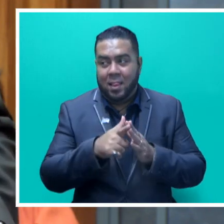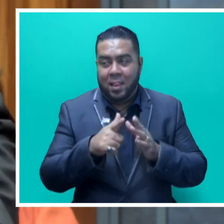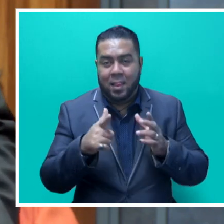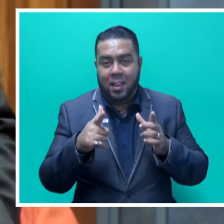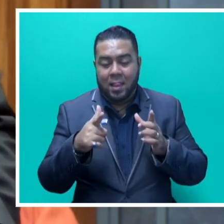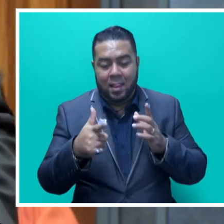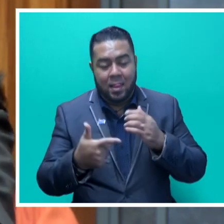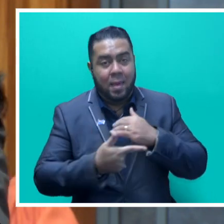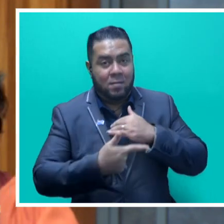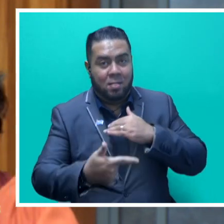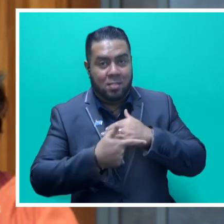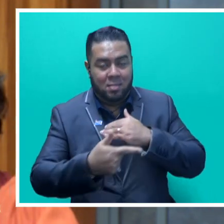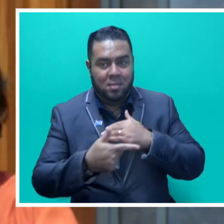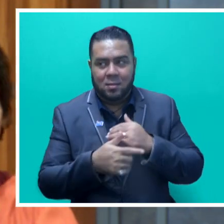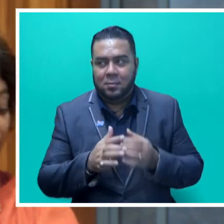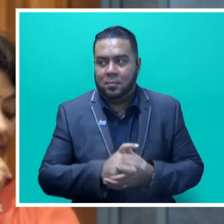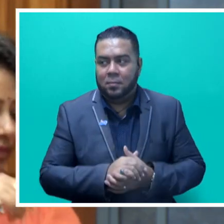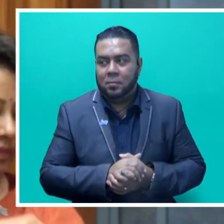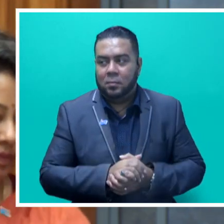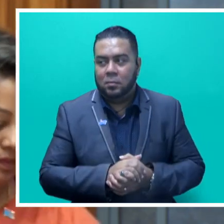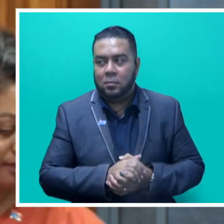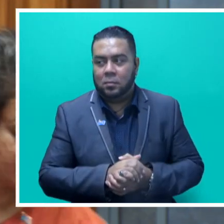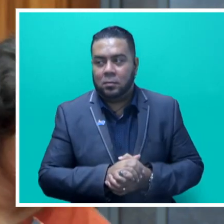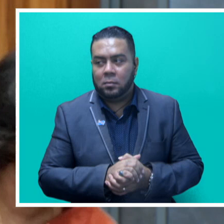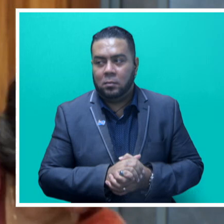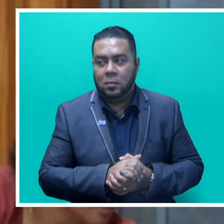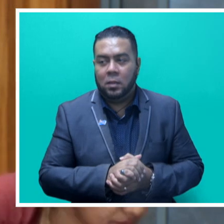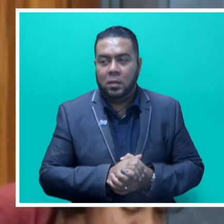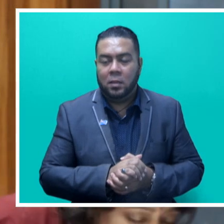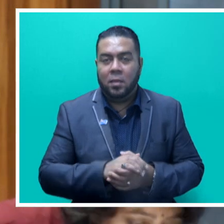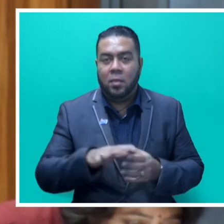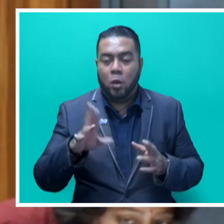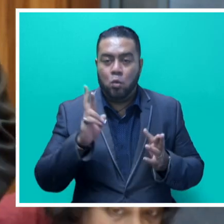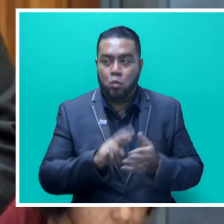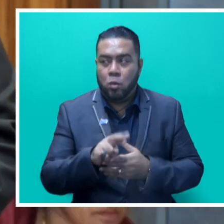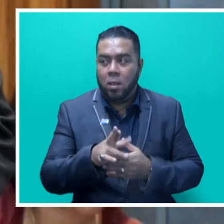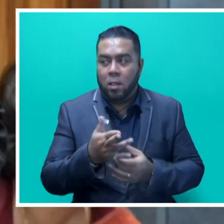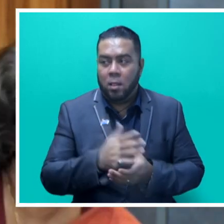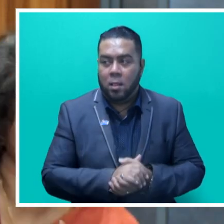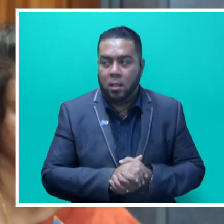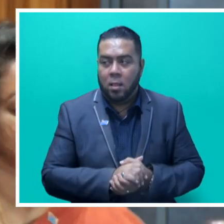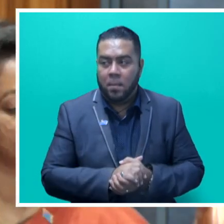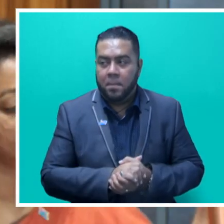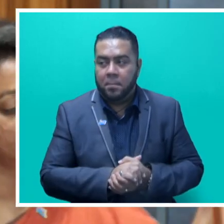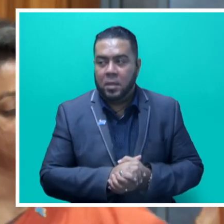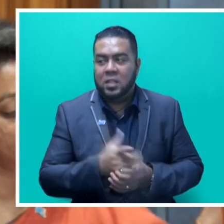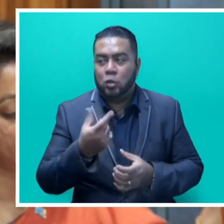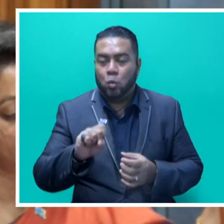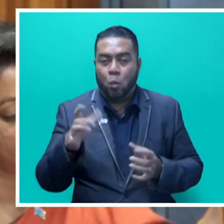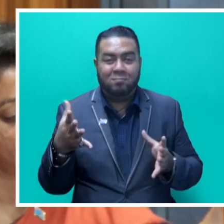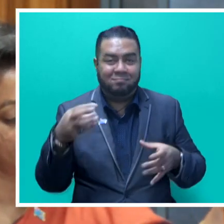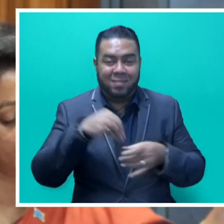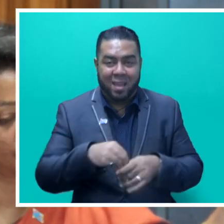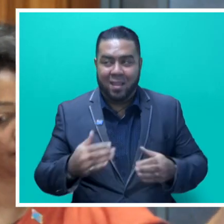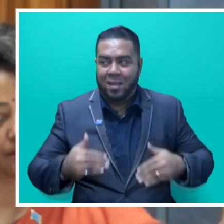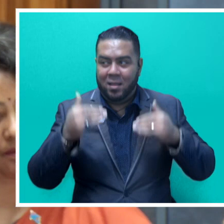planning. The long-term objective of Rural Outer Island Investment, or the ROI, is to enhance the livelihoods of